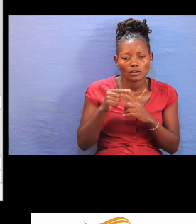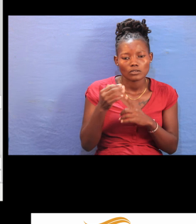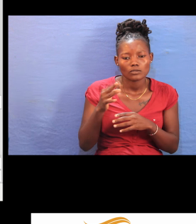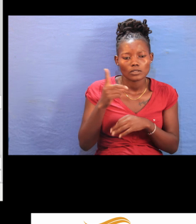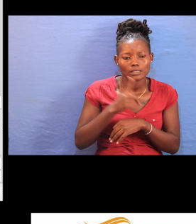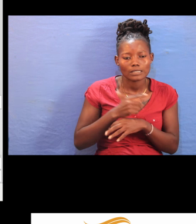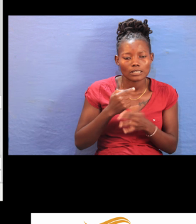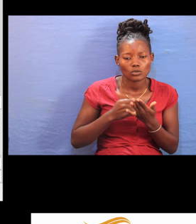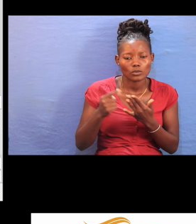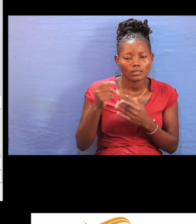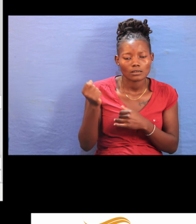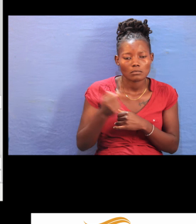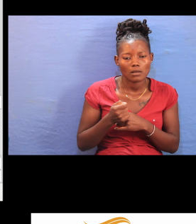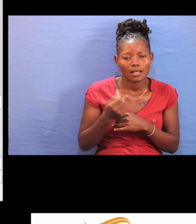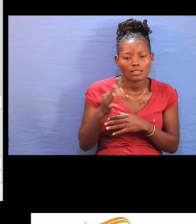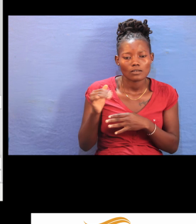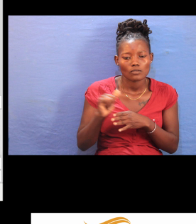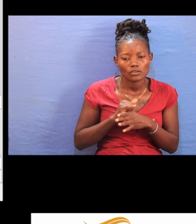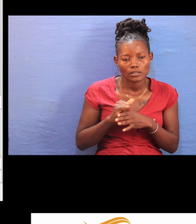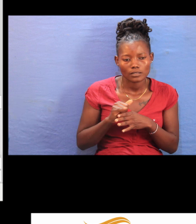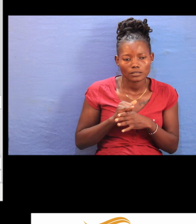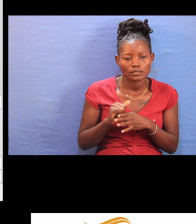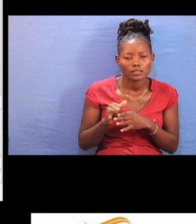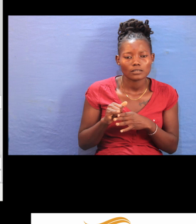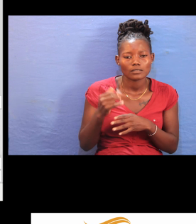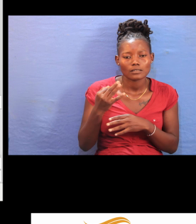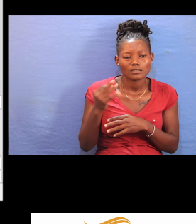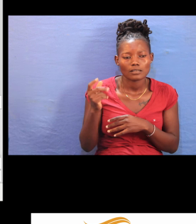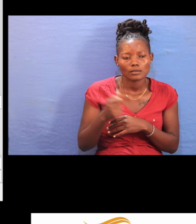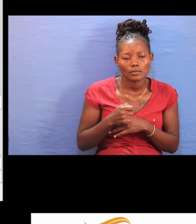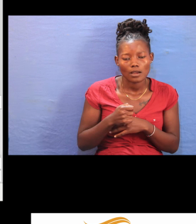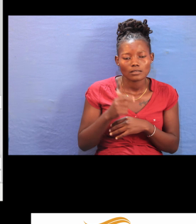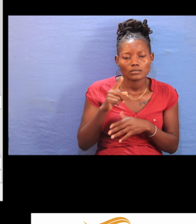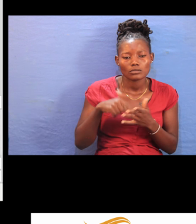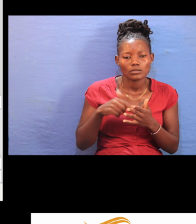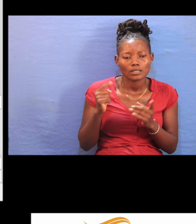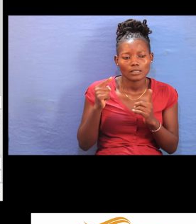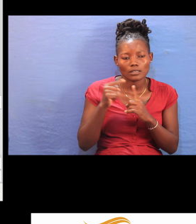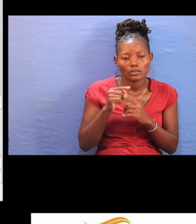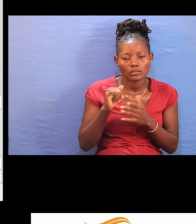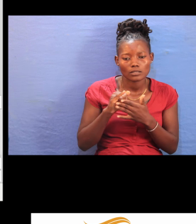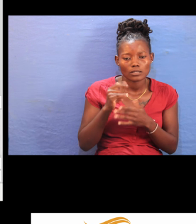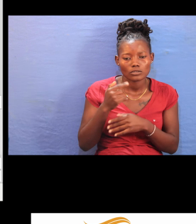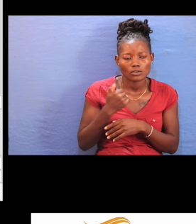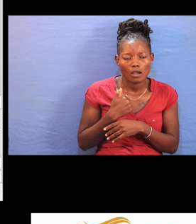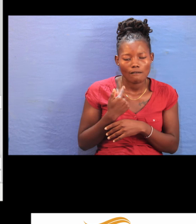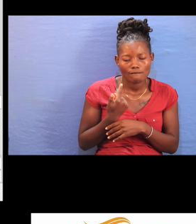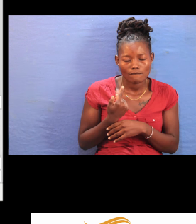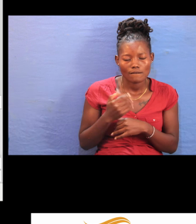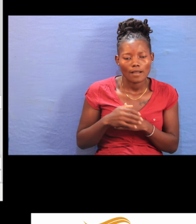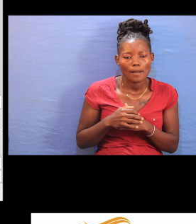month, for the training cycle. If it's a 3-month cycle, what are our goals in that training